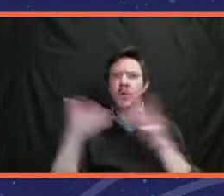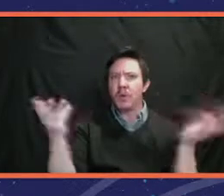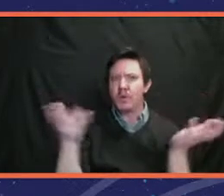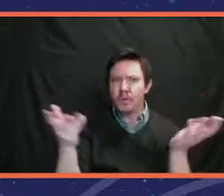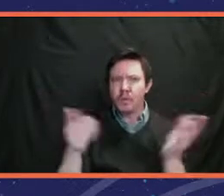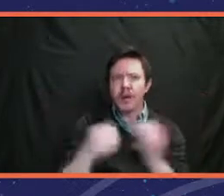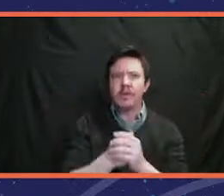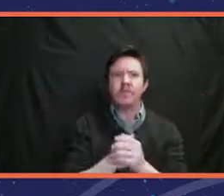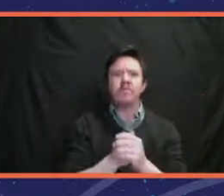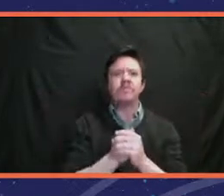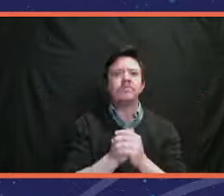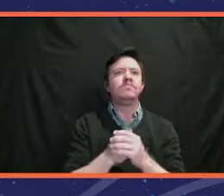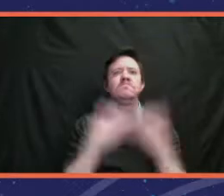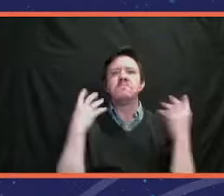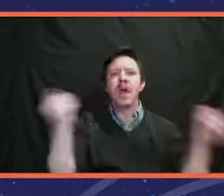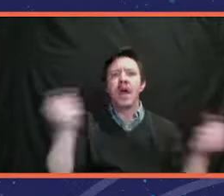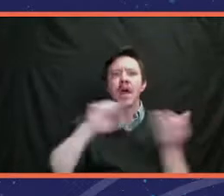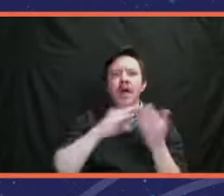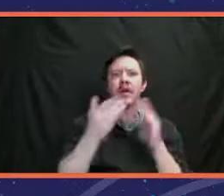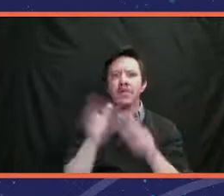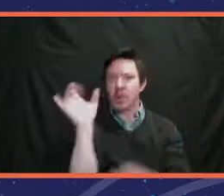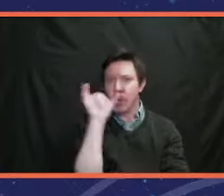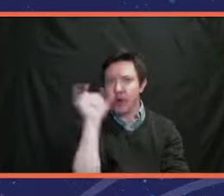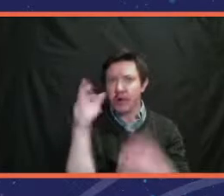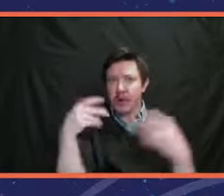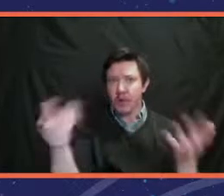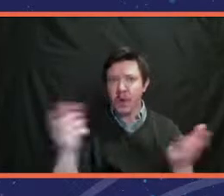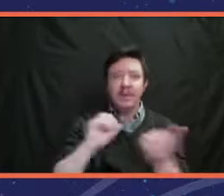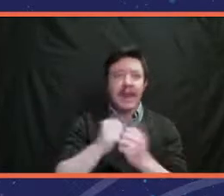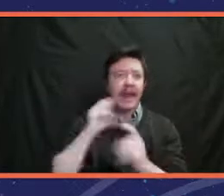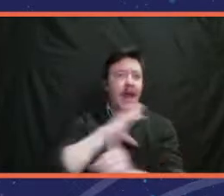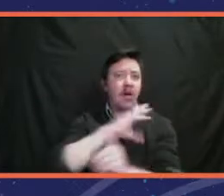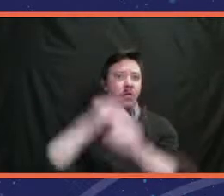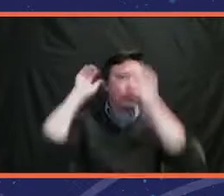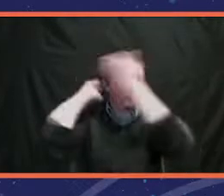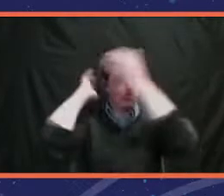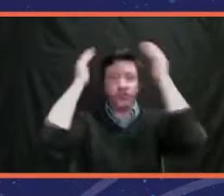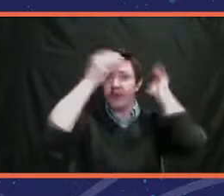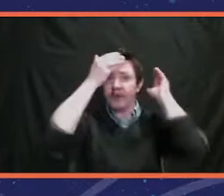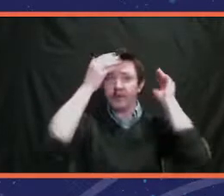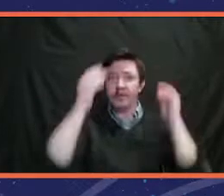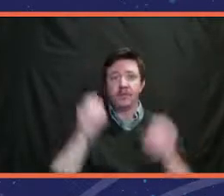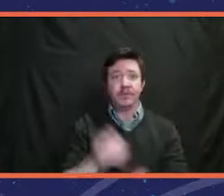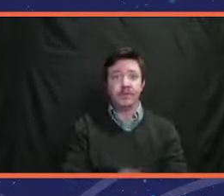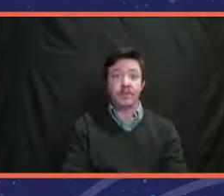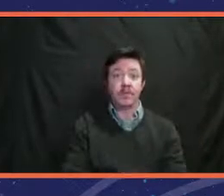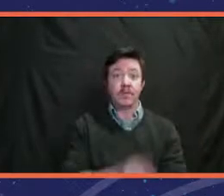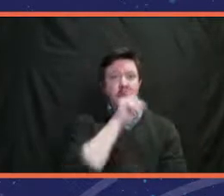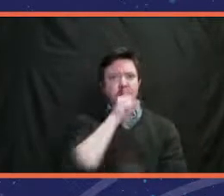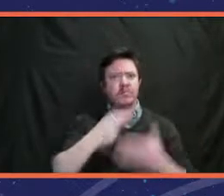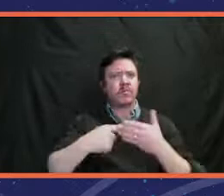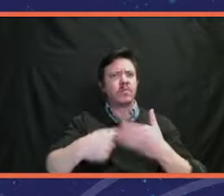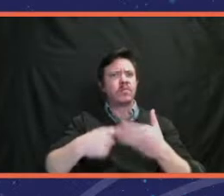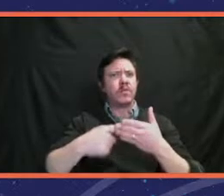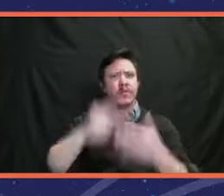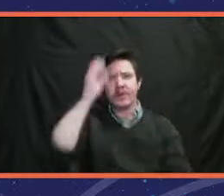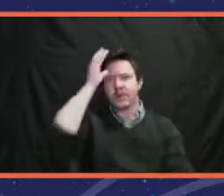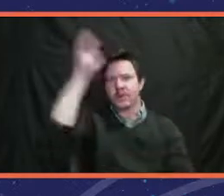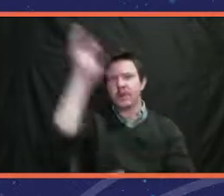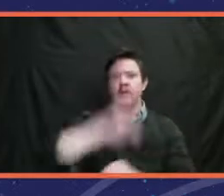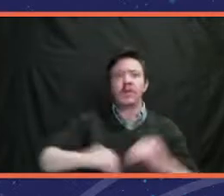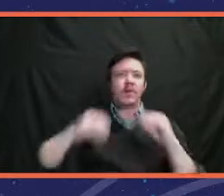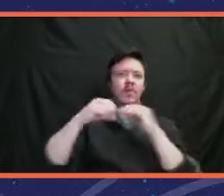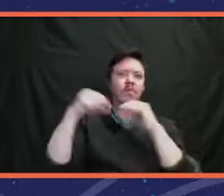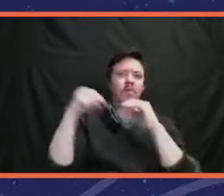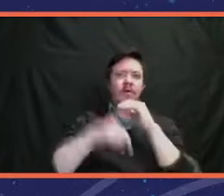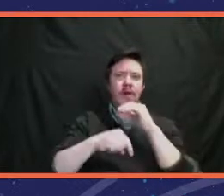community? And what does it mean to shift culture? And I've really discussed these concepts in depth in